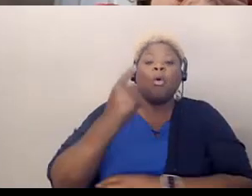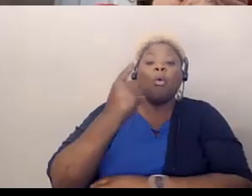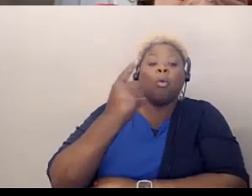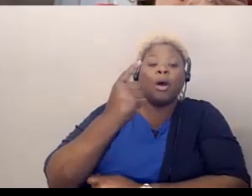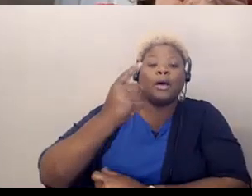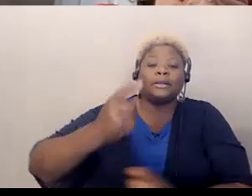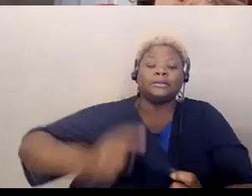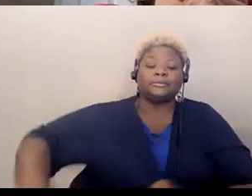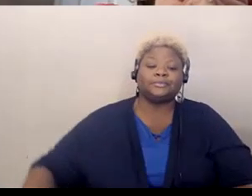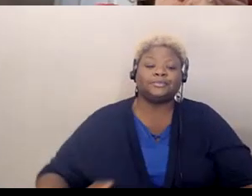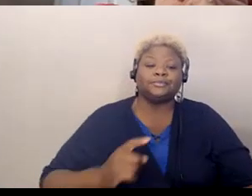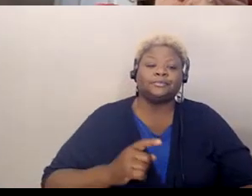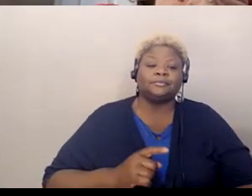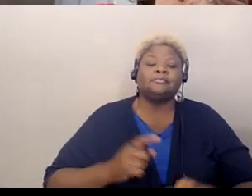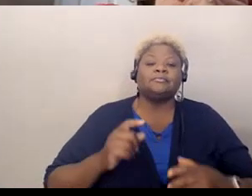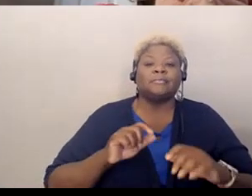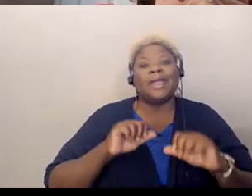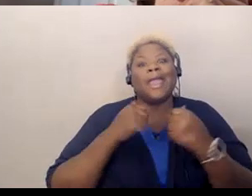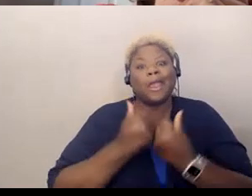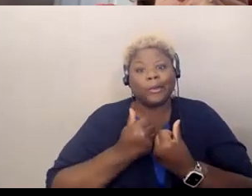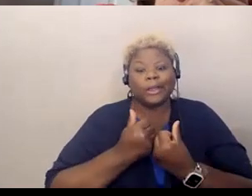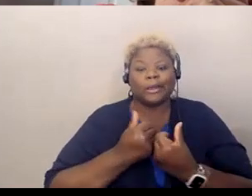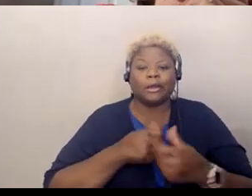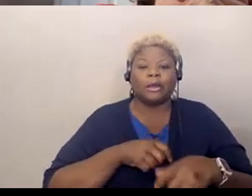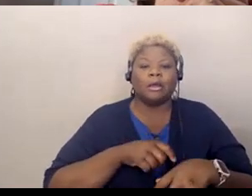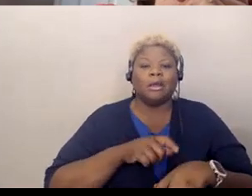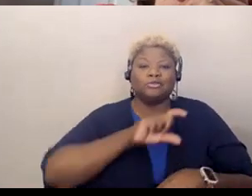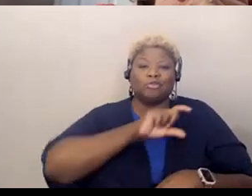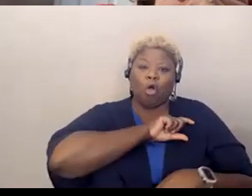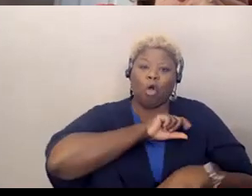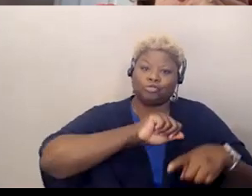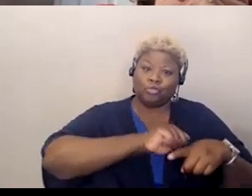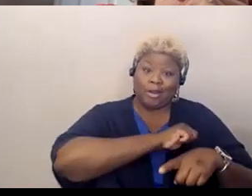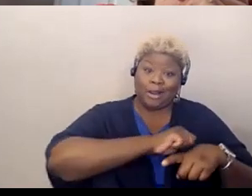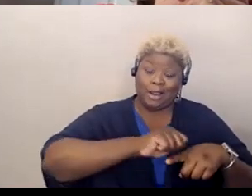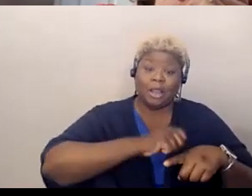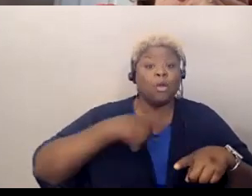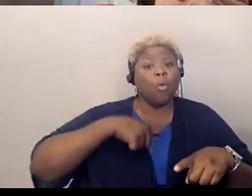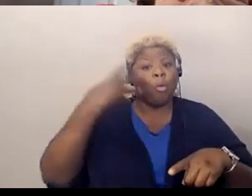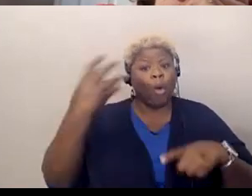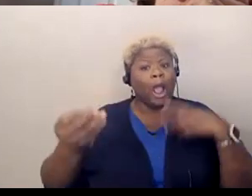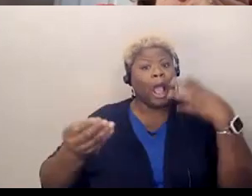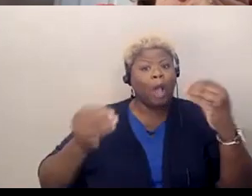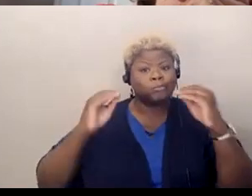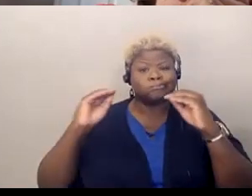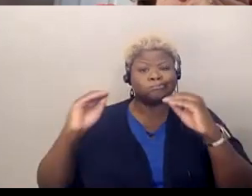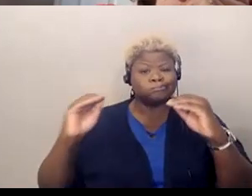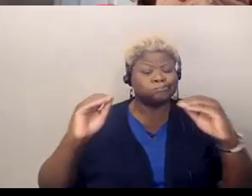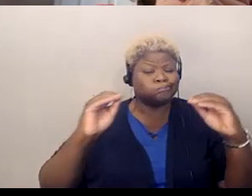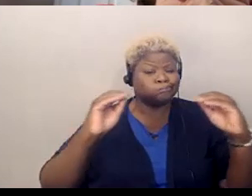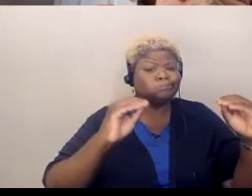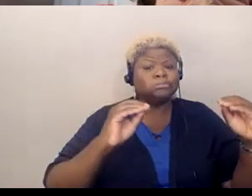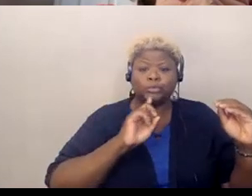continues to be of note and topic is law enforcement training. And while we are out and providing the training, there are a lot of great